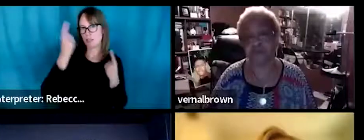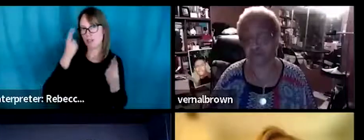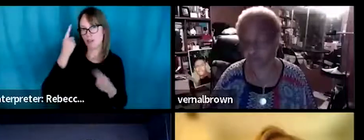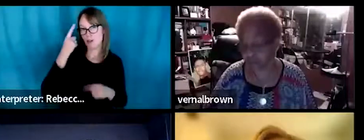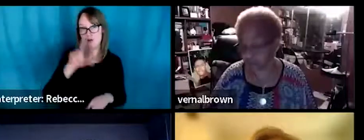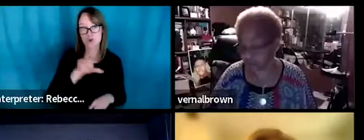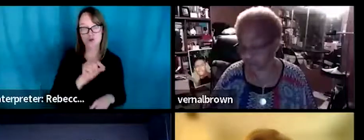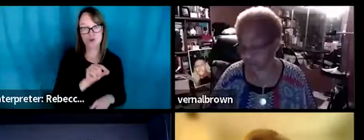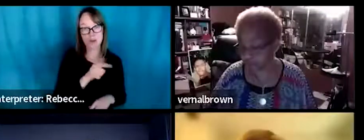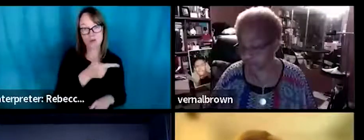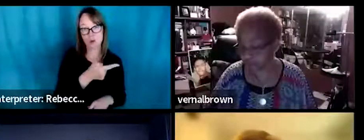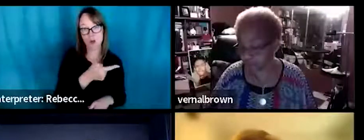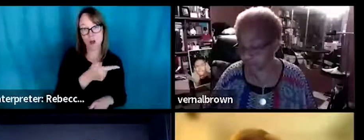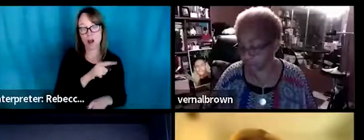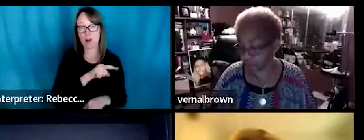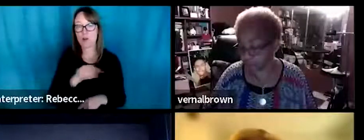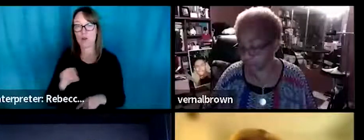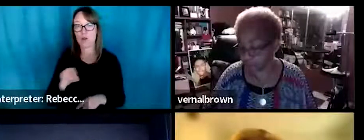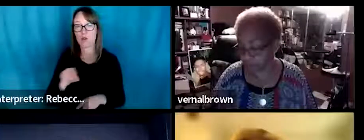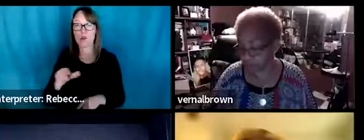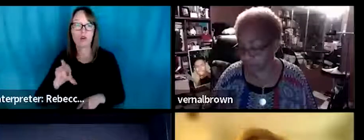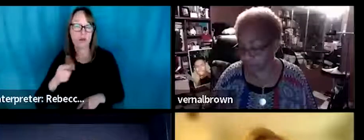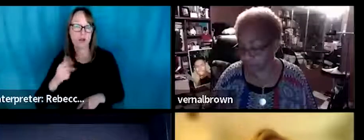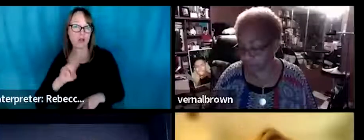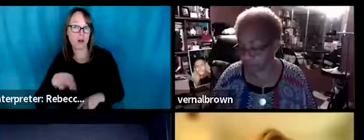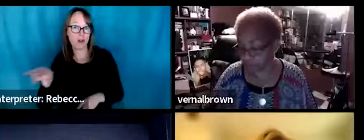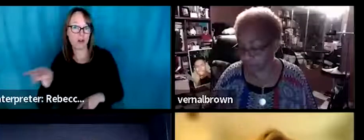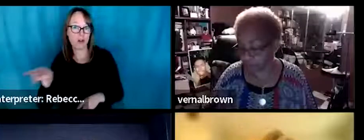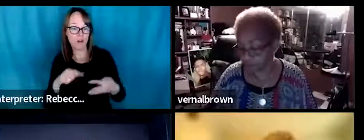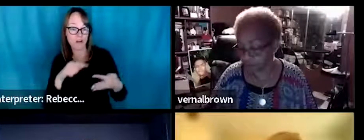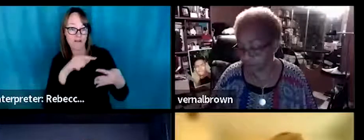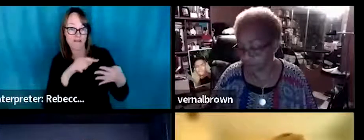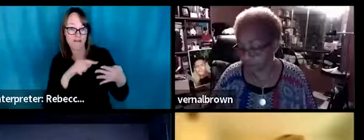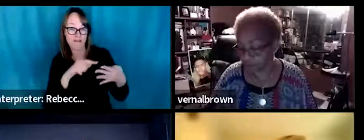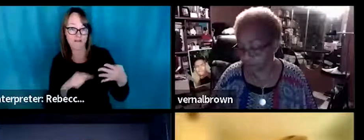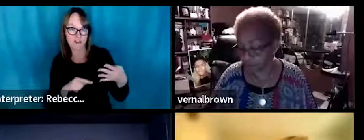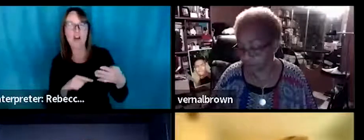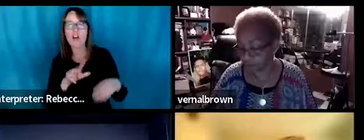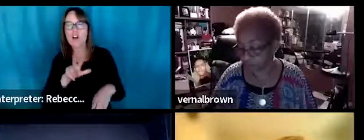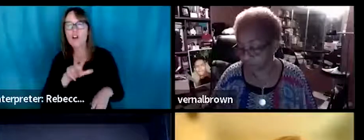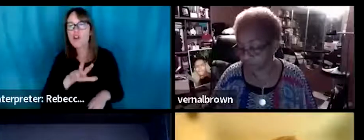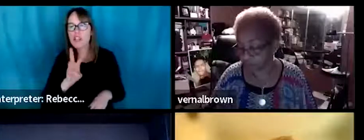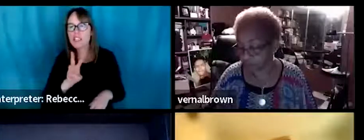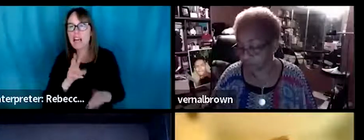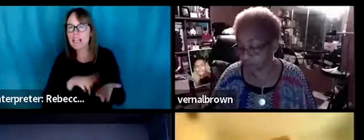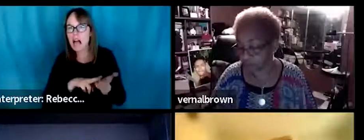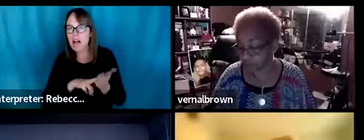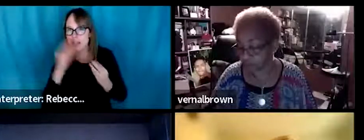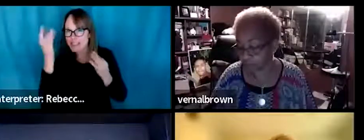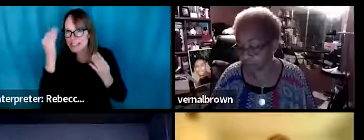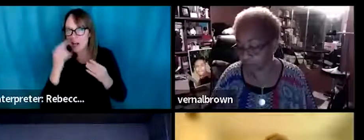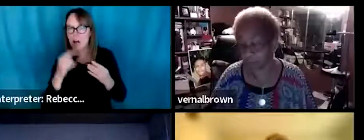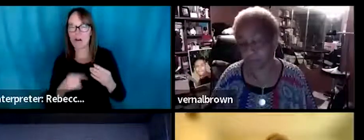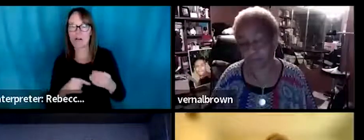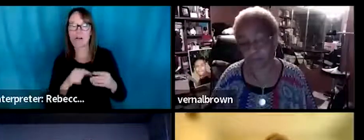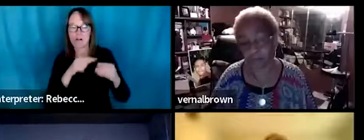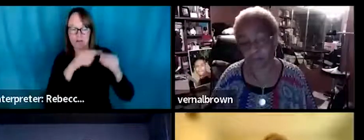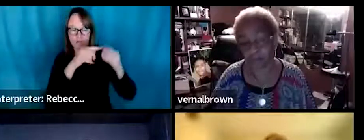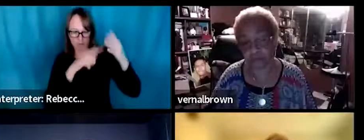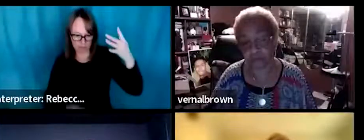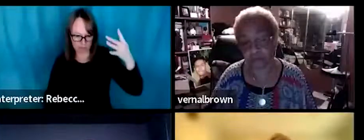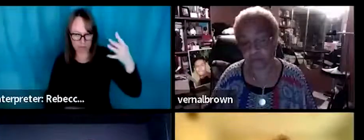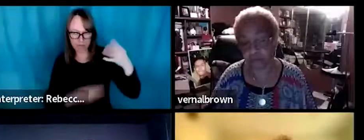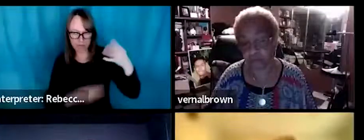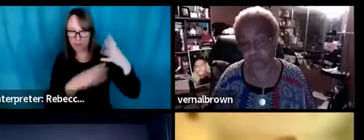The analysis showed that four of the 36 contracts considered in committee during that period could have been executed by the president